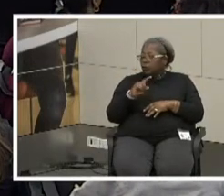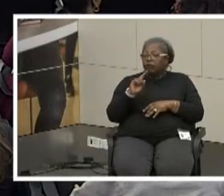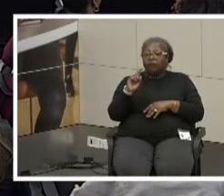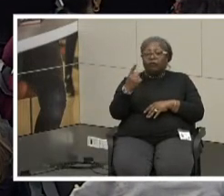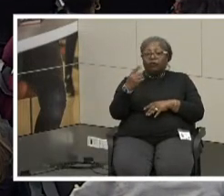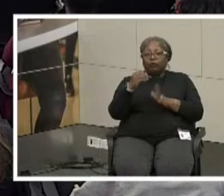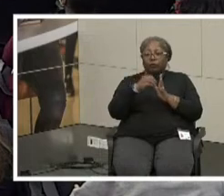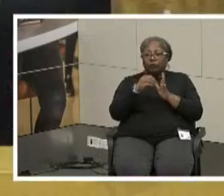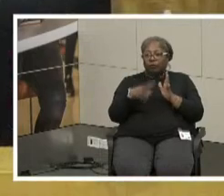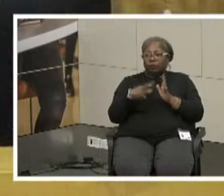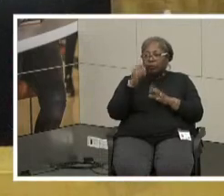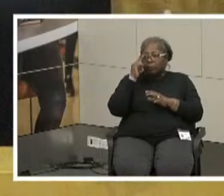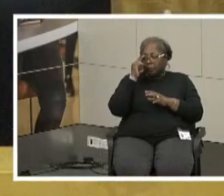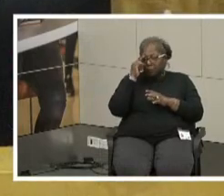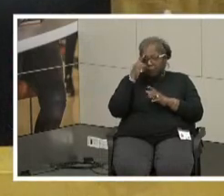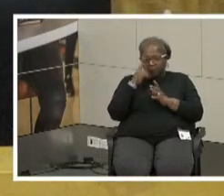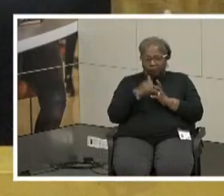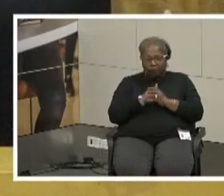first